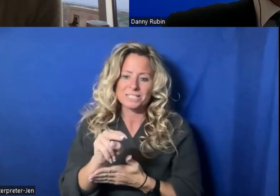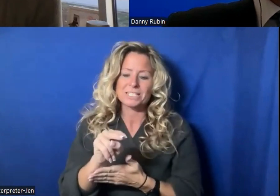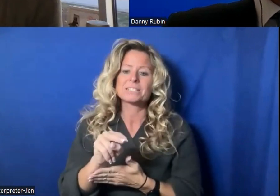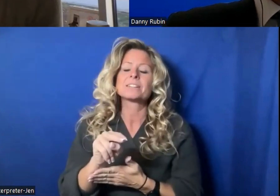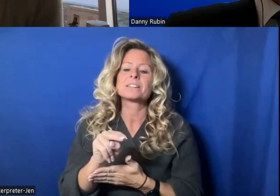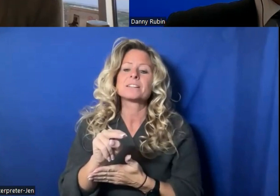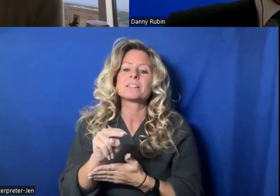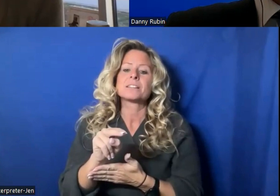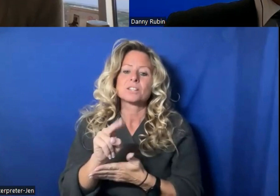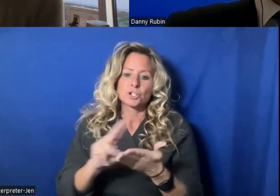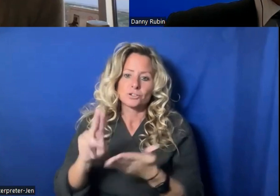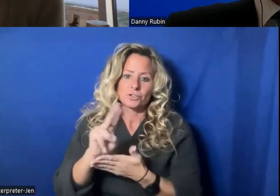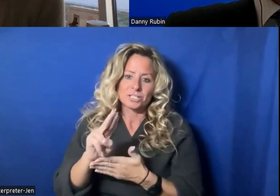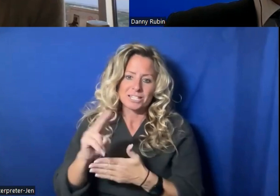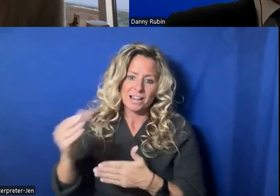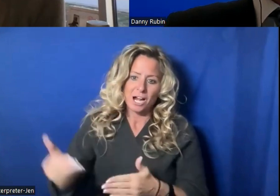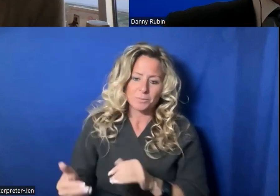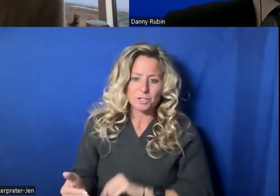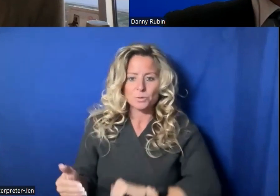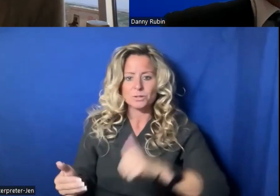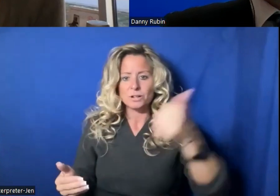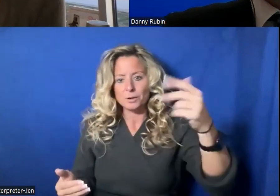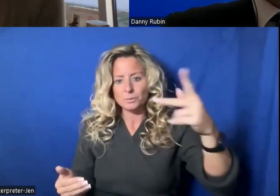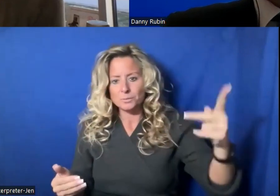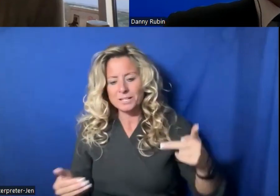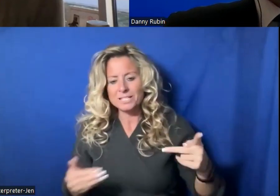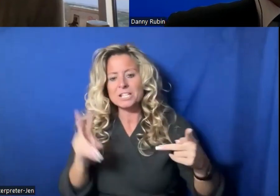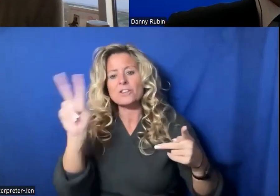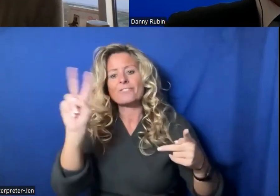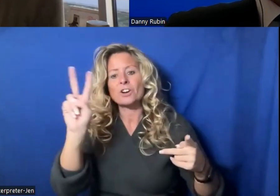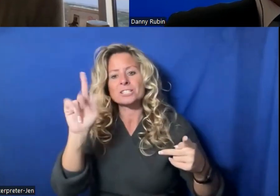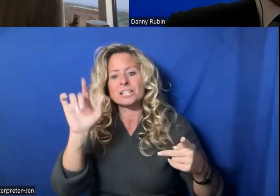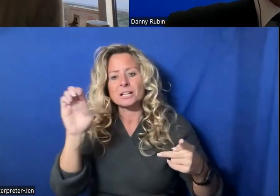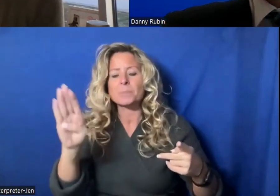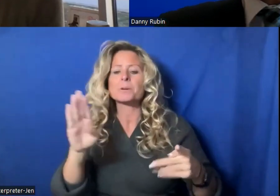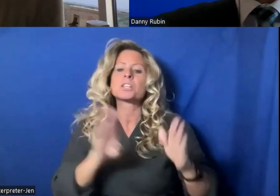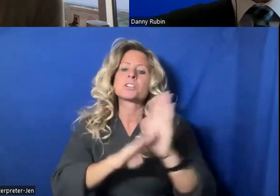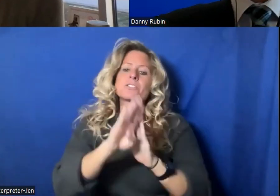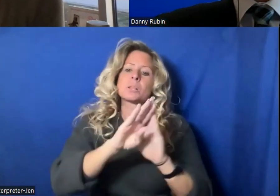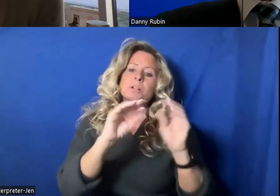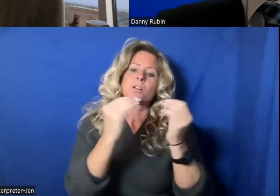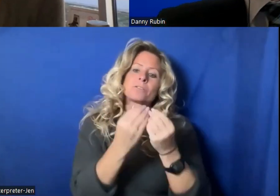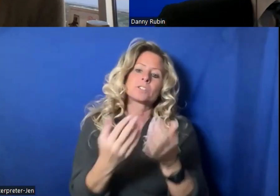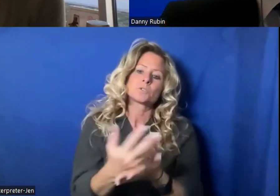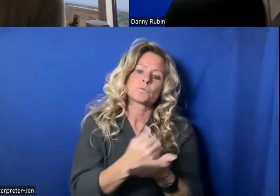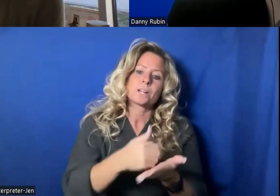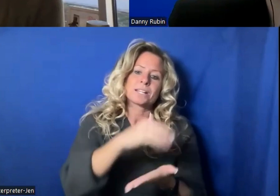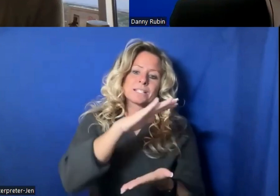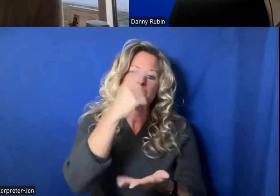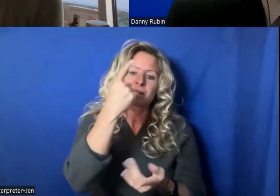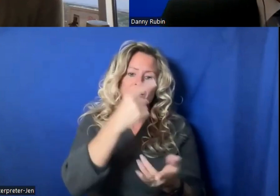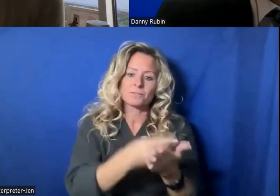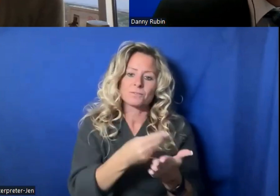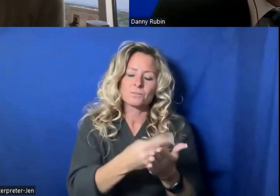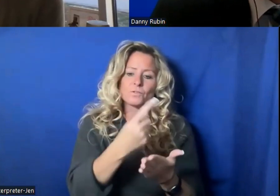away. I did a couple of years in their varsity club, which is their development office, trying to raise money for the athletic department, and then moved over to the